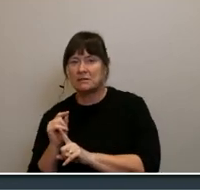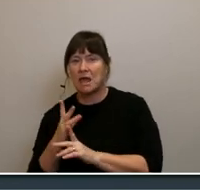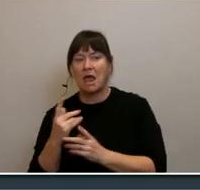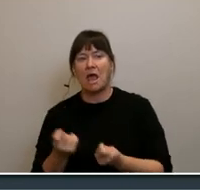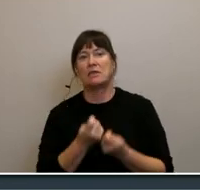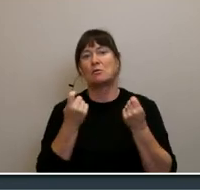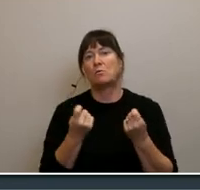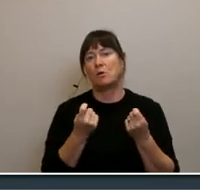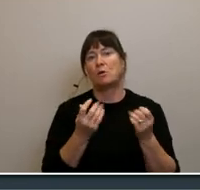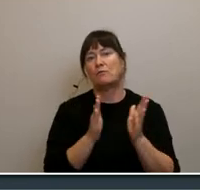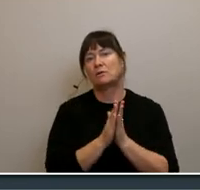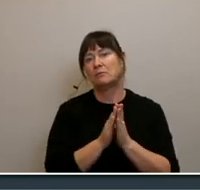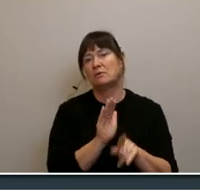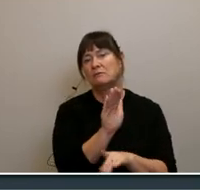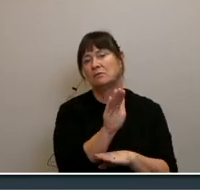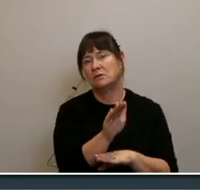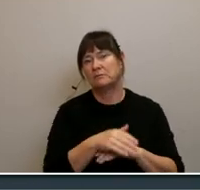for Napier's future.